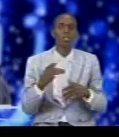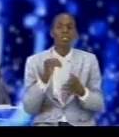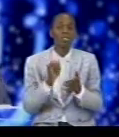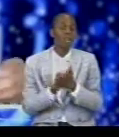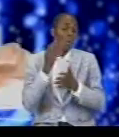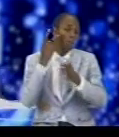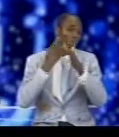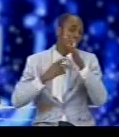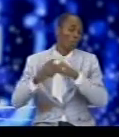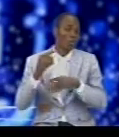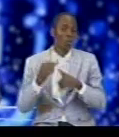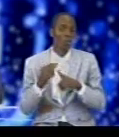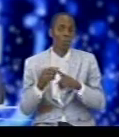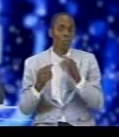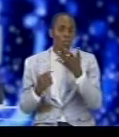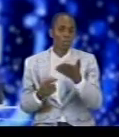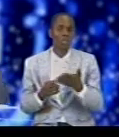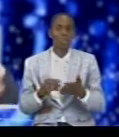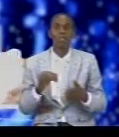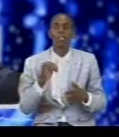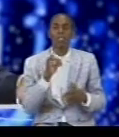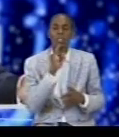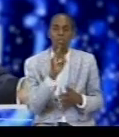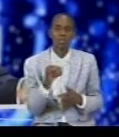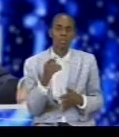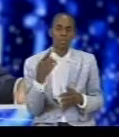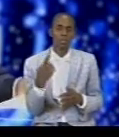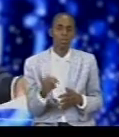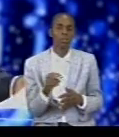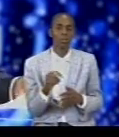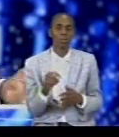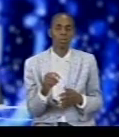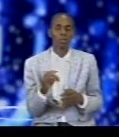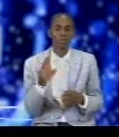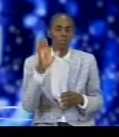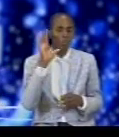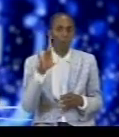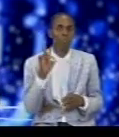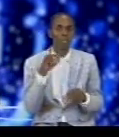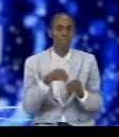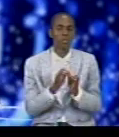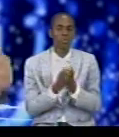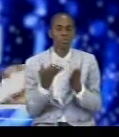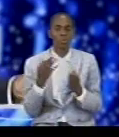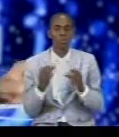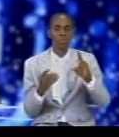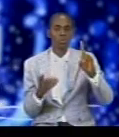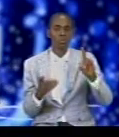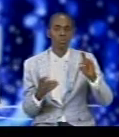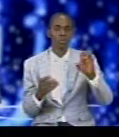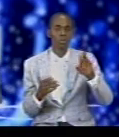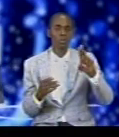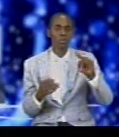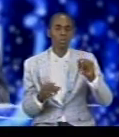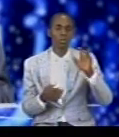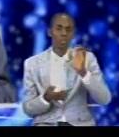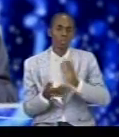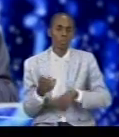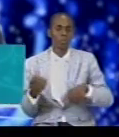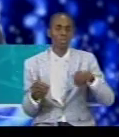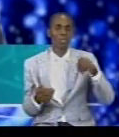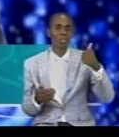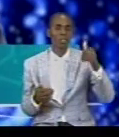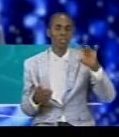Deuteronomy. Deuteronomy chapter 18 there. I read in verse 15. It was referring to